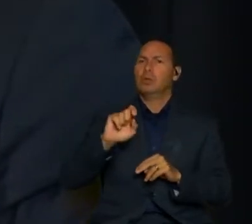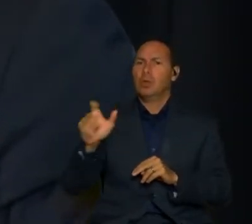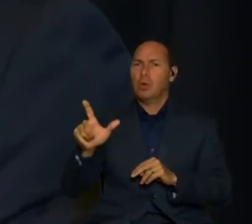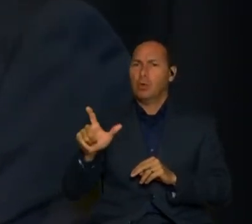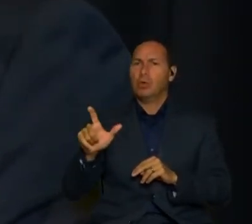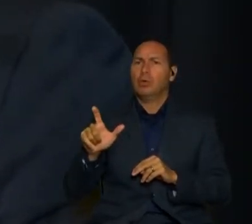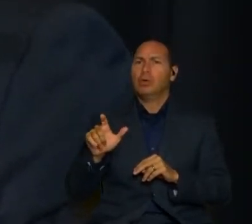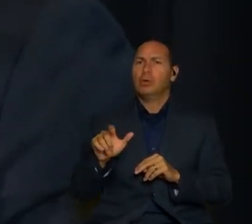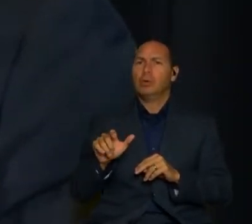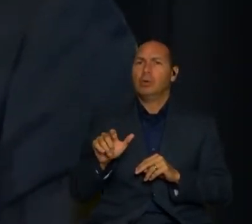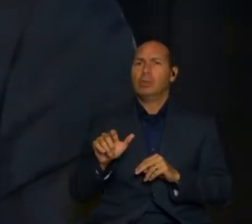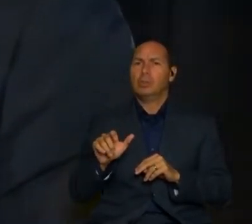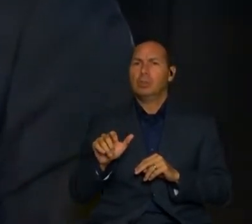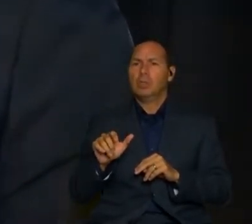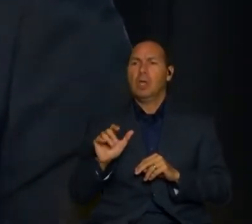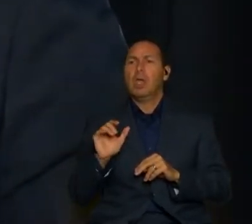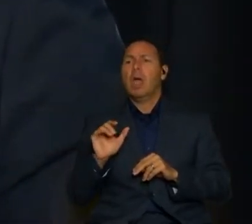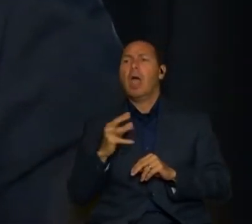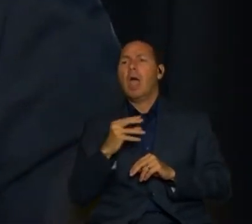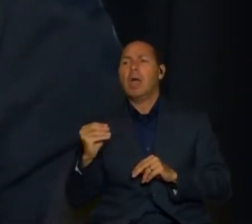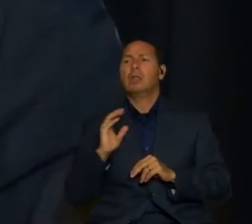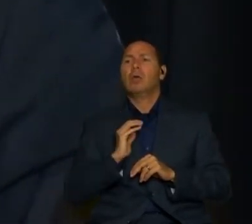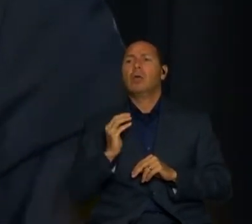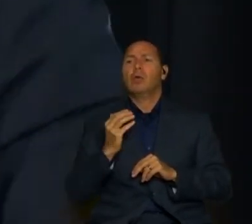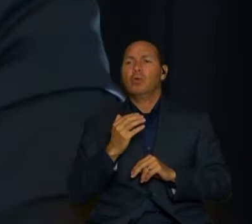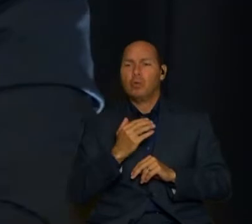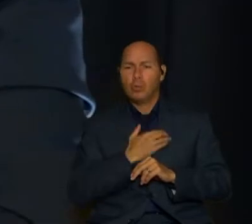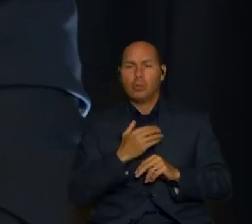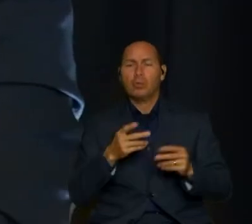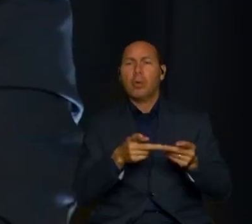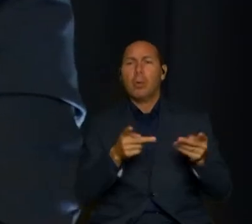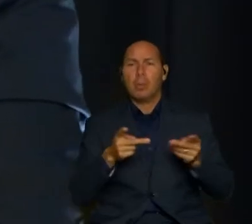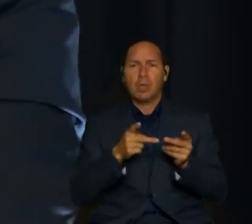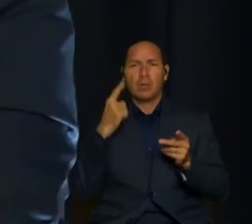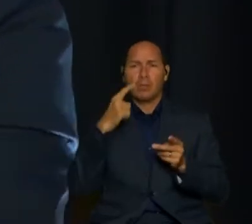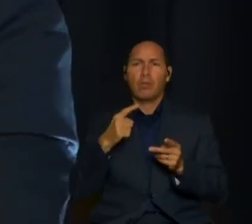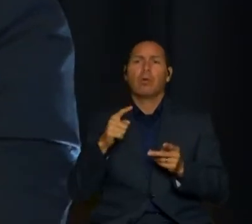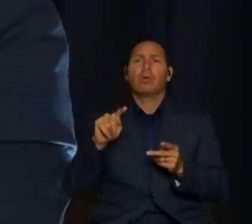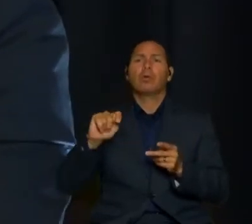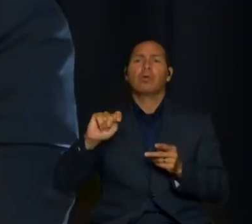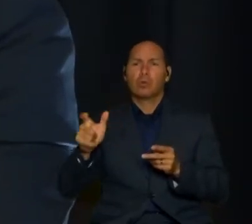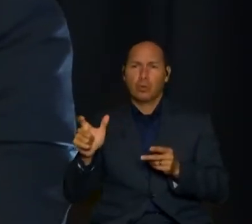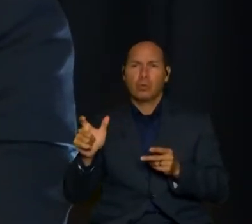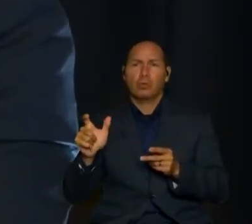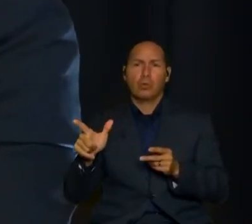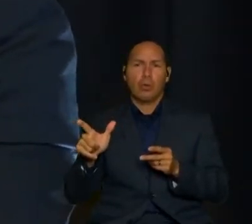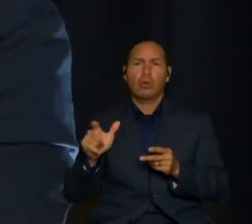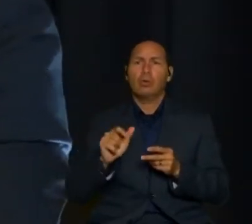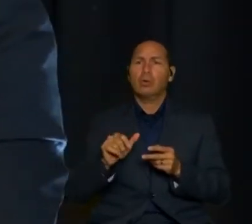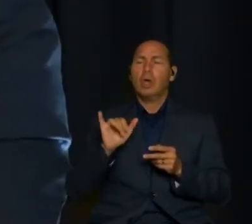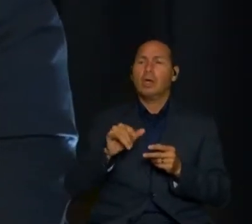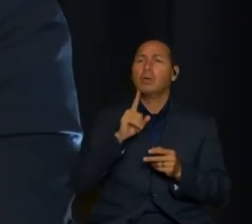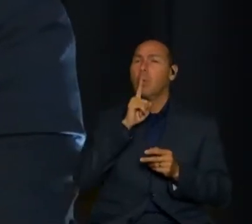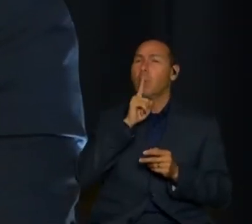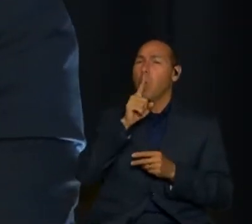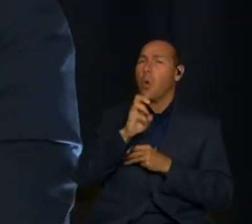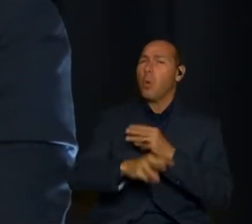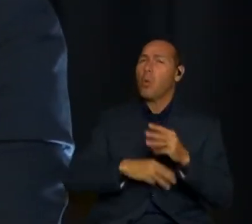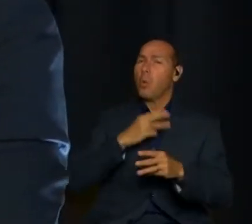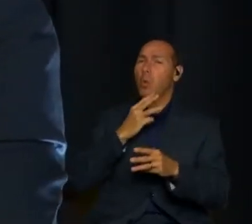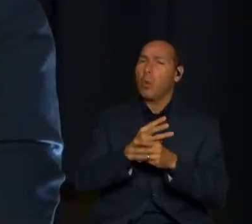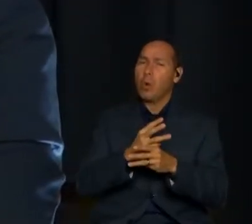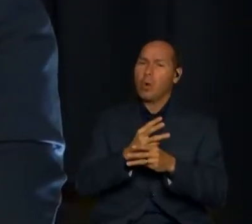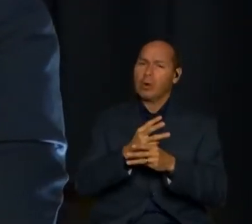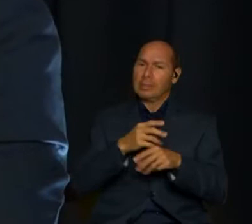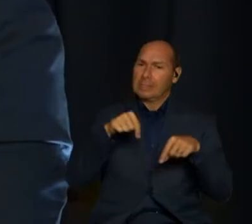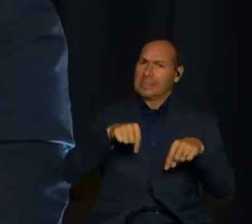bidirectionality on our toll facilities. That study was based on the real-world conditions unique to Puerto